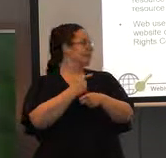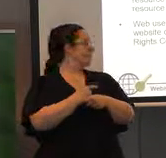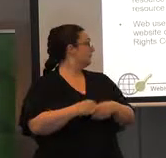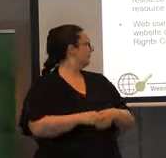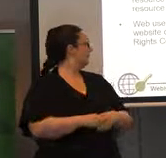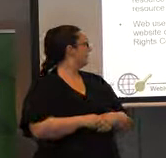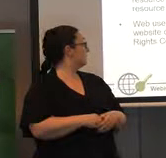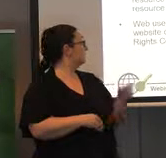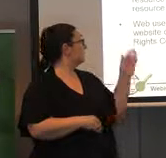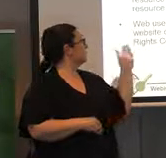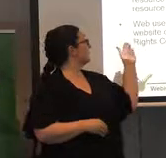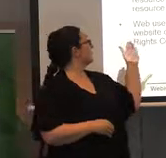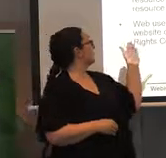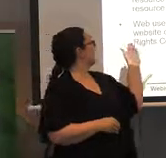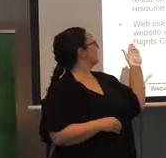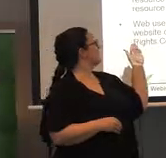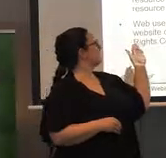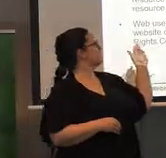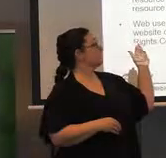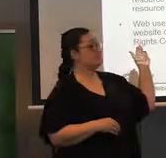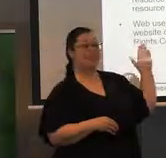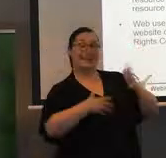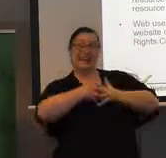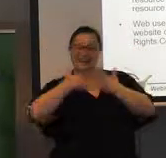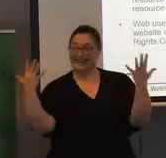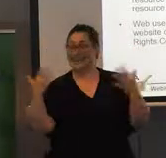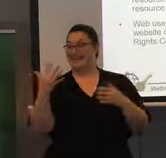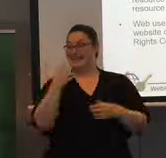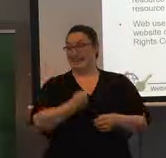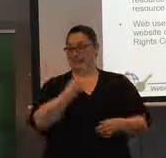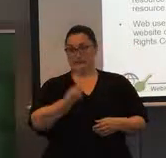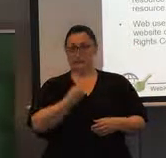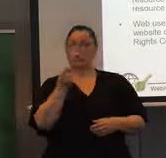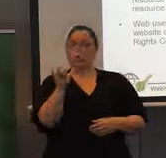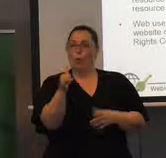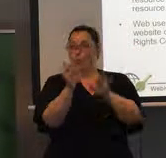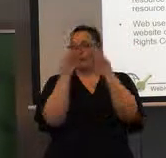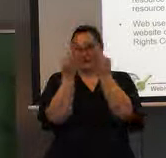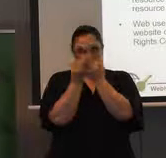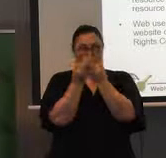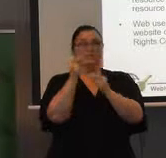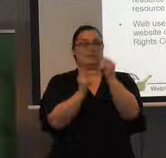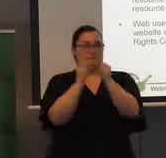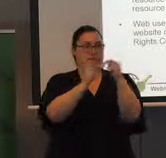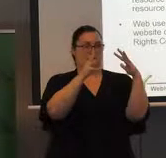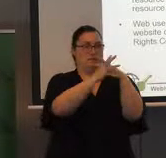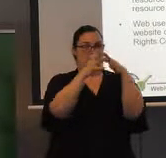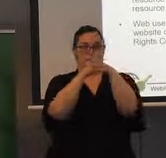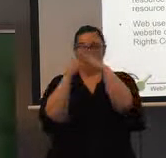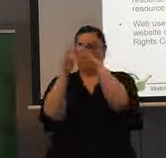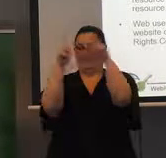comment. Let me see if this works. Yes, here we are. This requirement applies to any individual or organization developing a